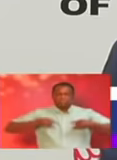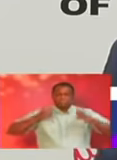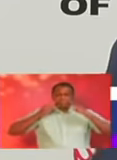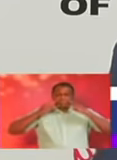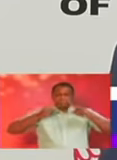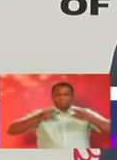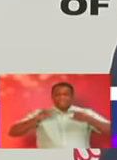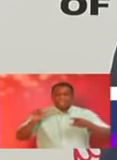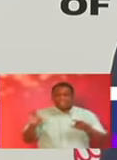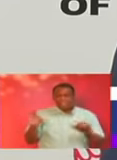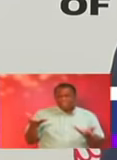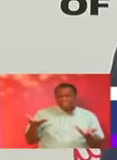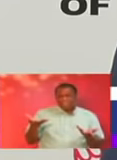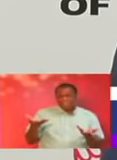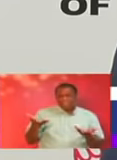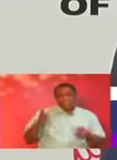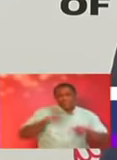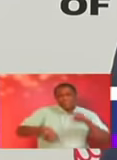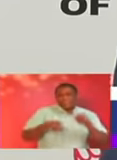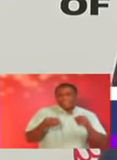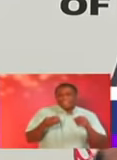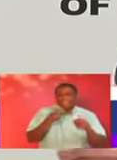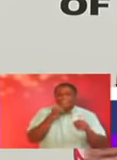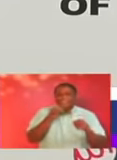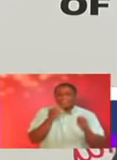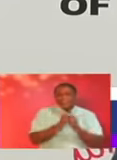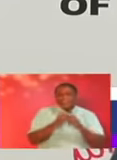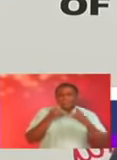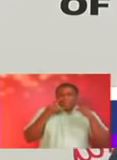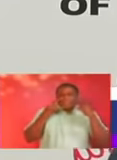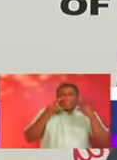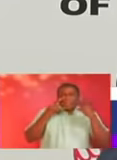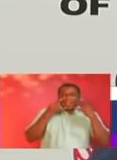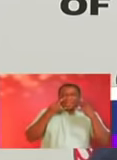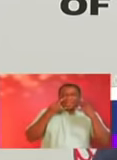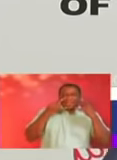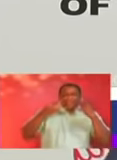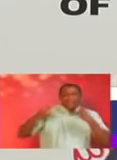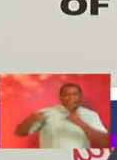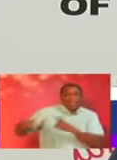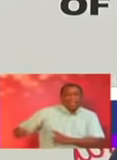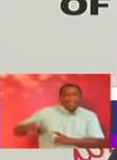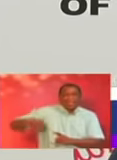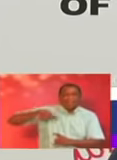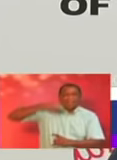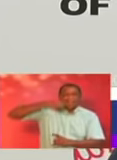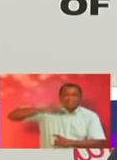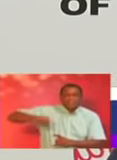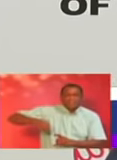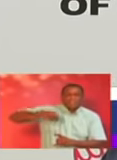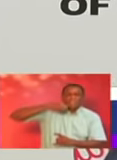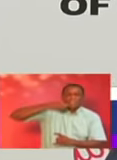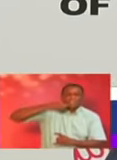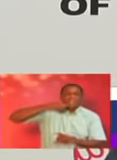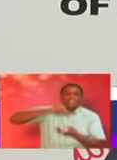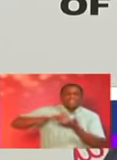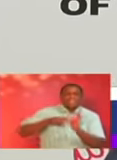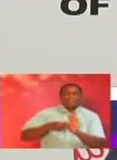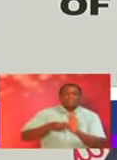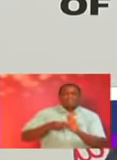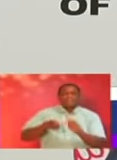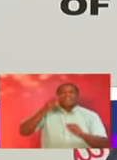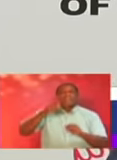with in-store dining, like all other businesses, the wait staff at that level